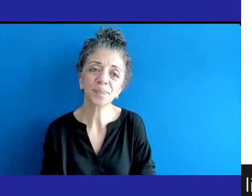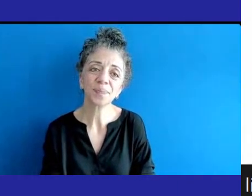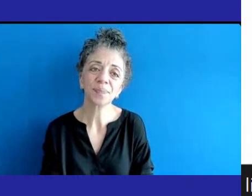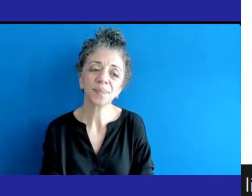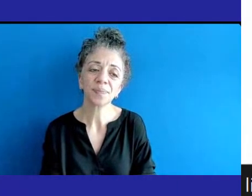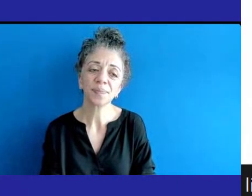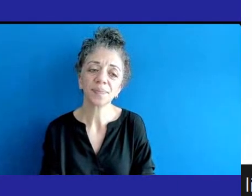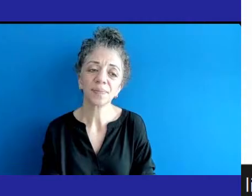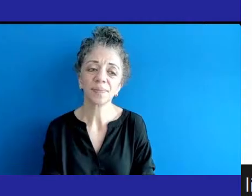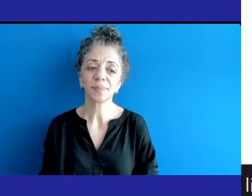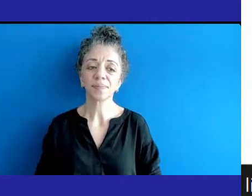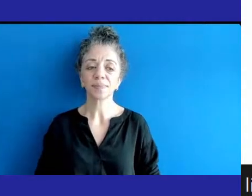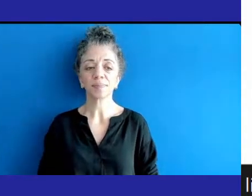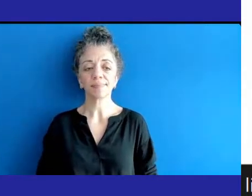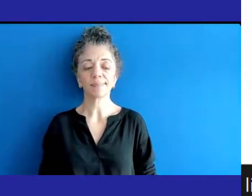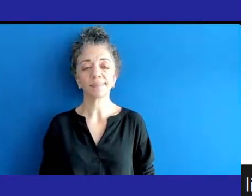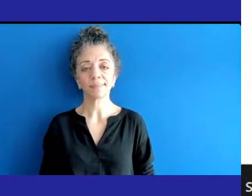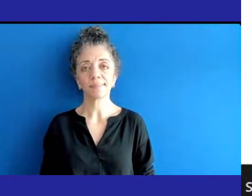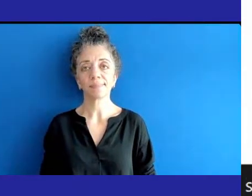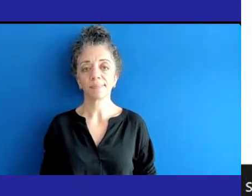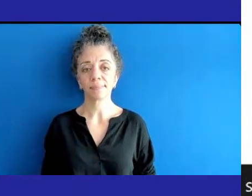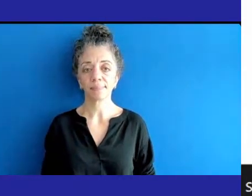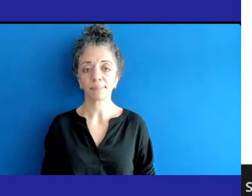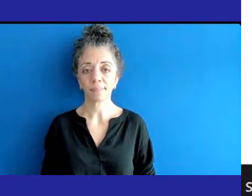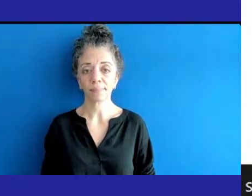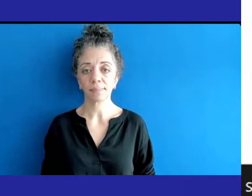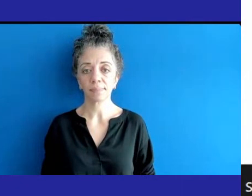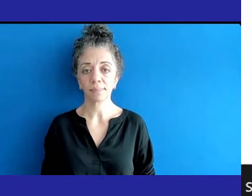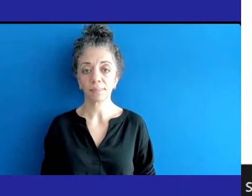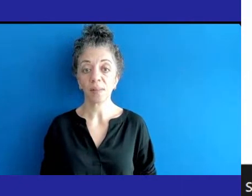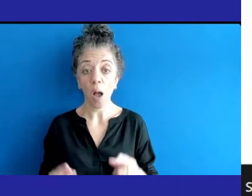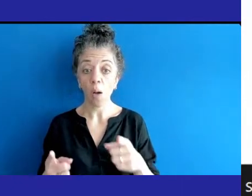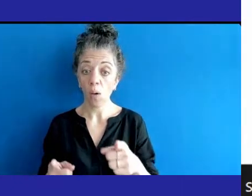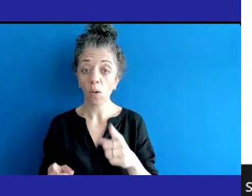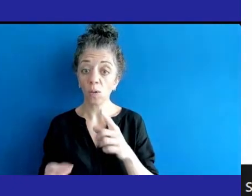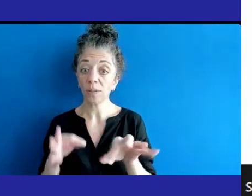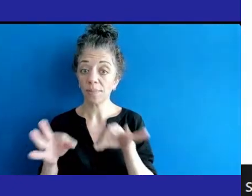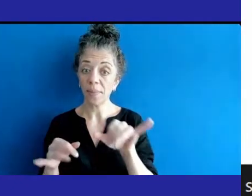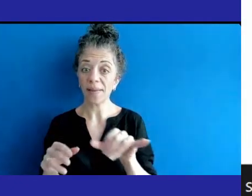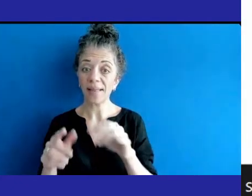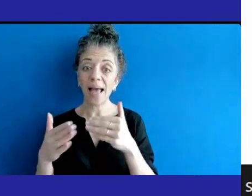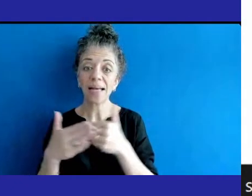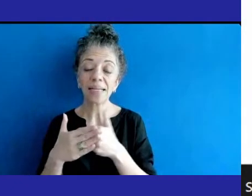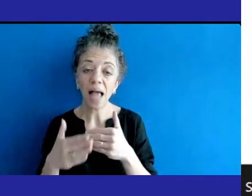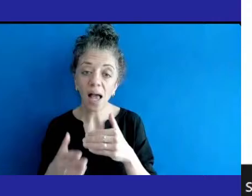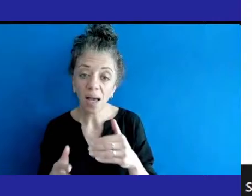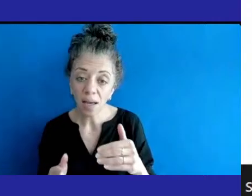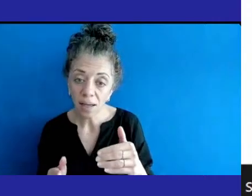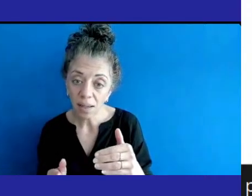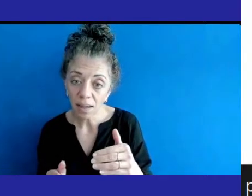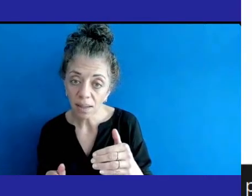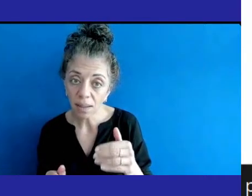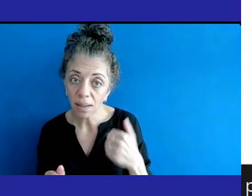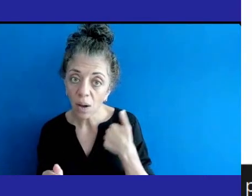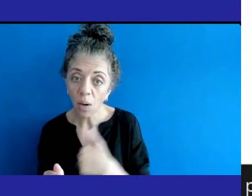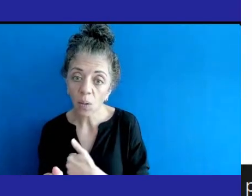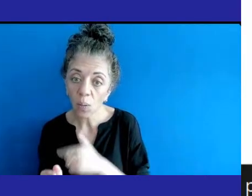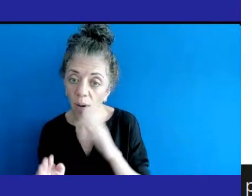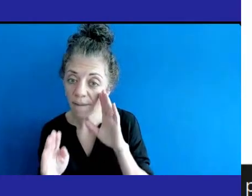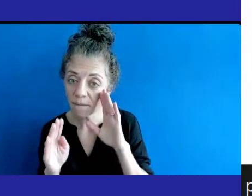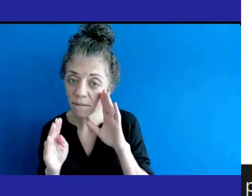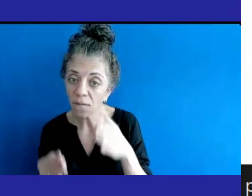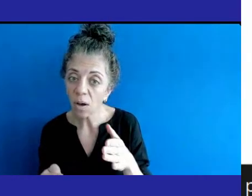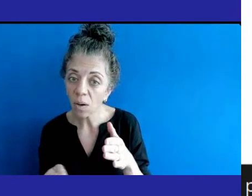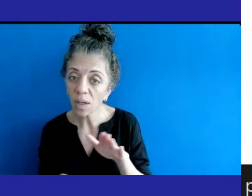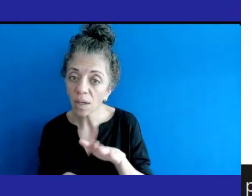attended, which we are really proud of. Next slide, please. We also continue to focus on higher standards of nursing practice. New York